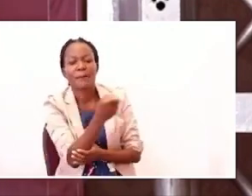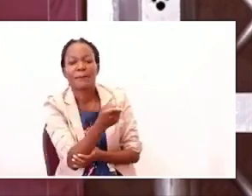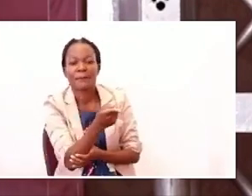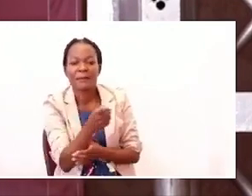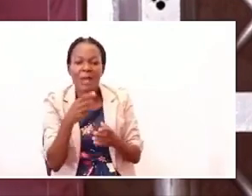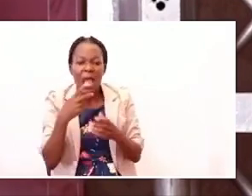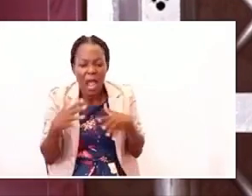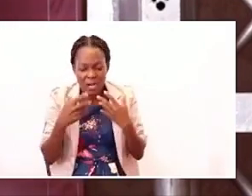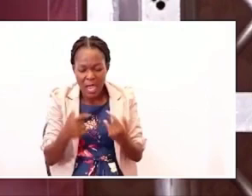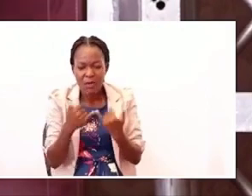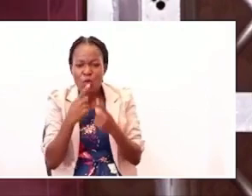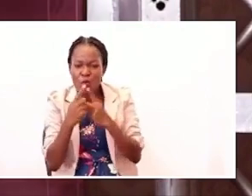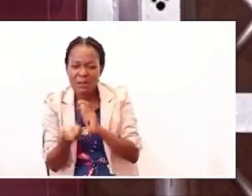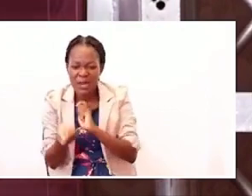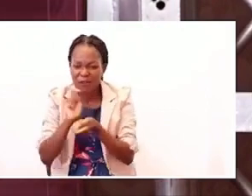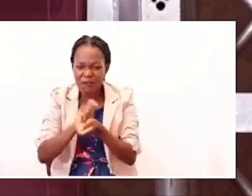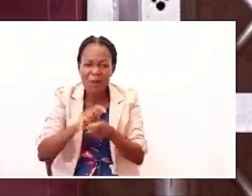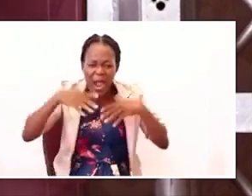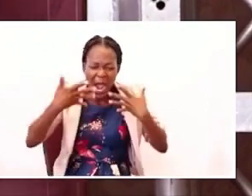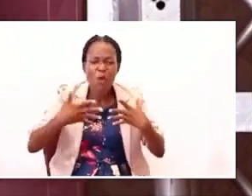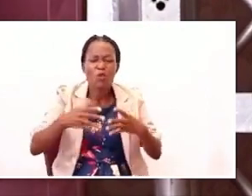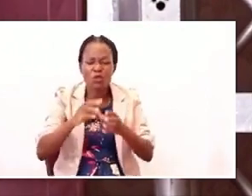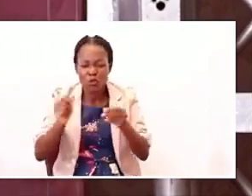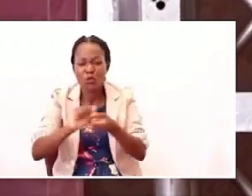about reform, we should be talking about dismantling.